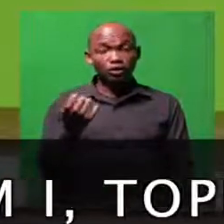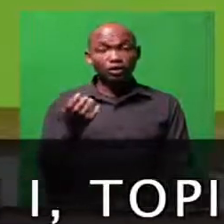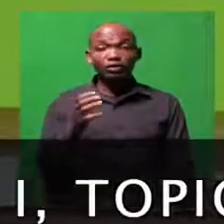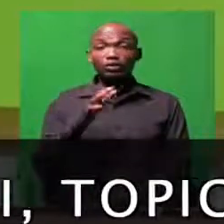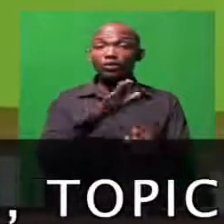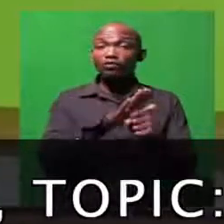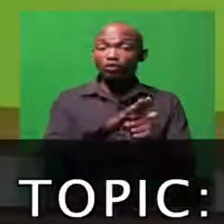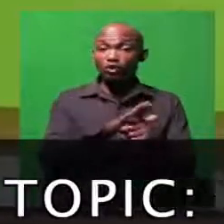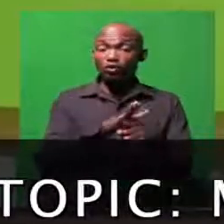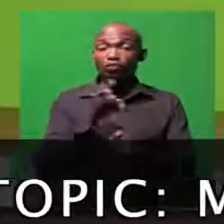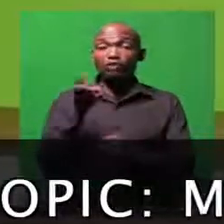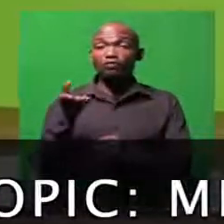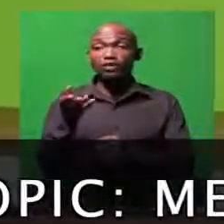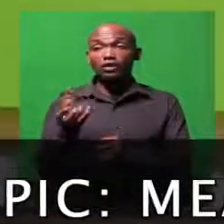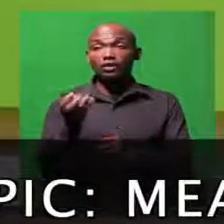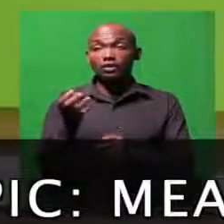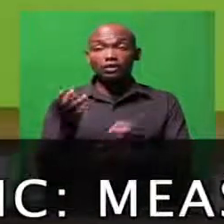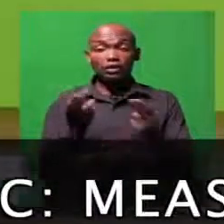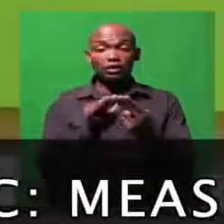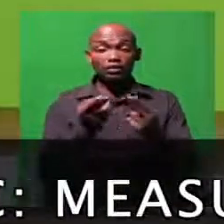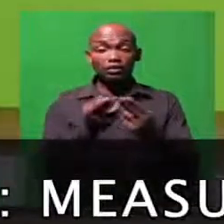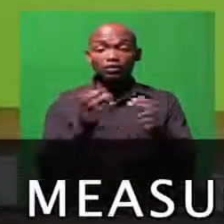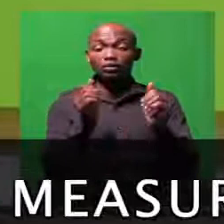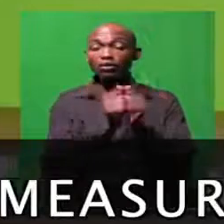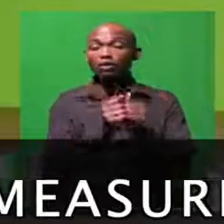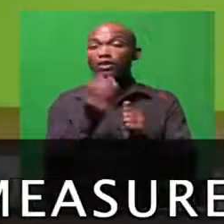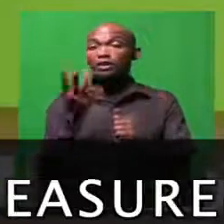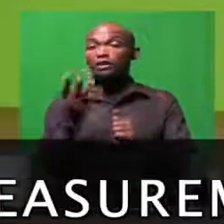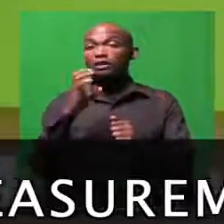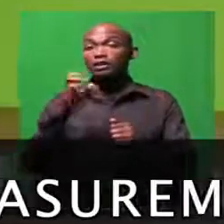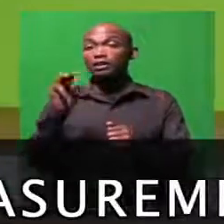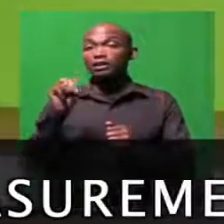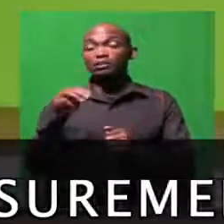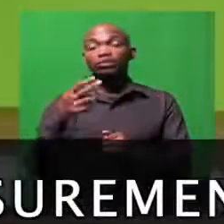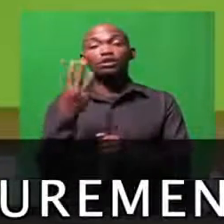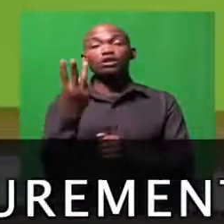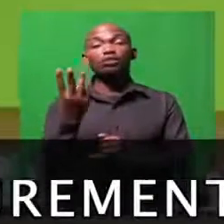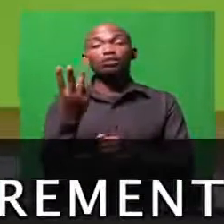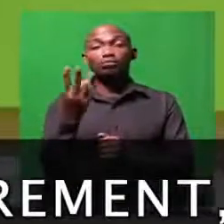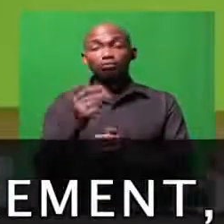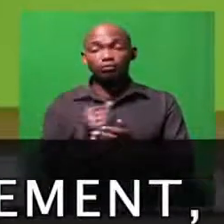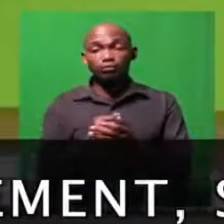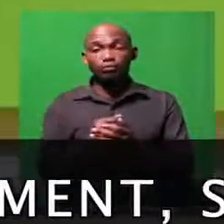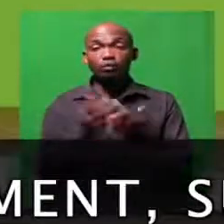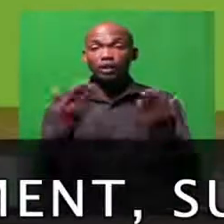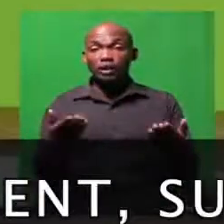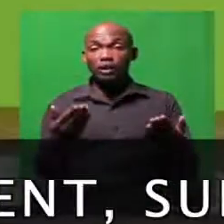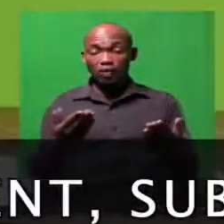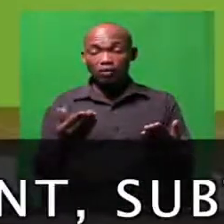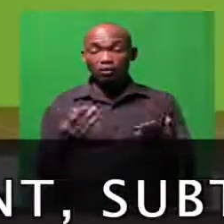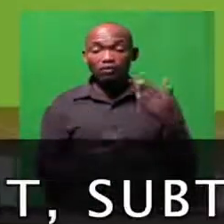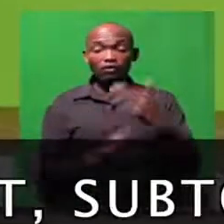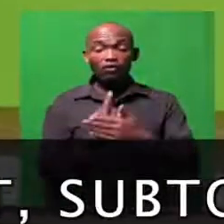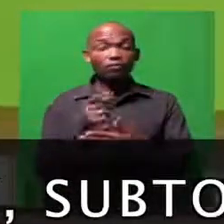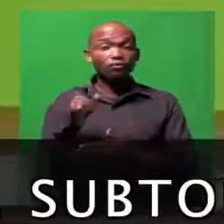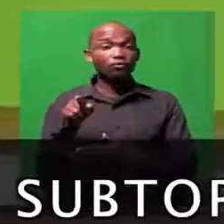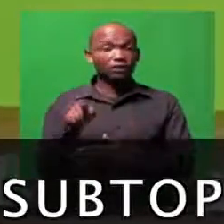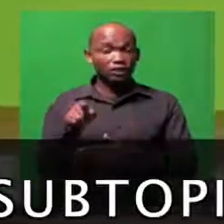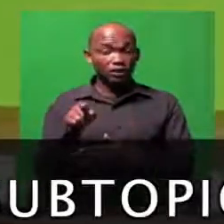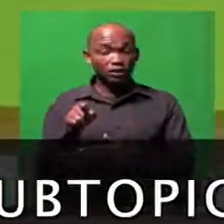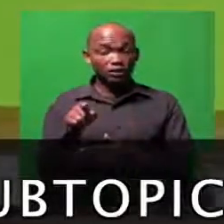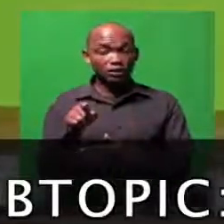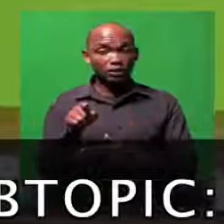this is our stone. So the volume of this stone is equal to 13 centimeter cube.